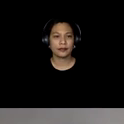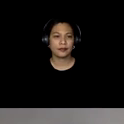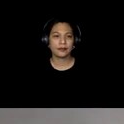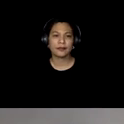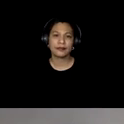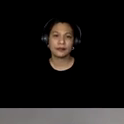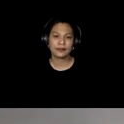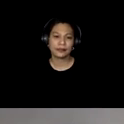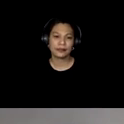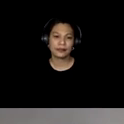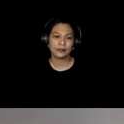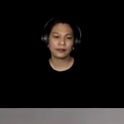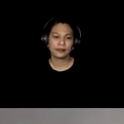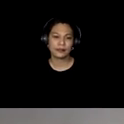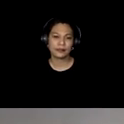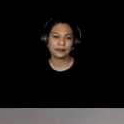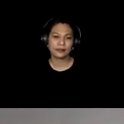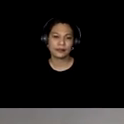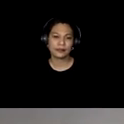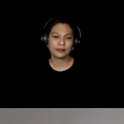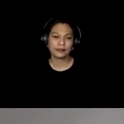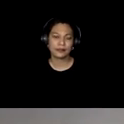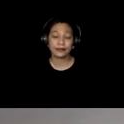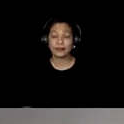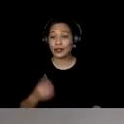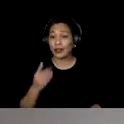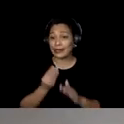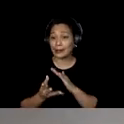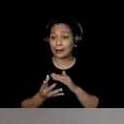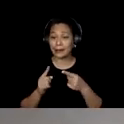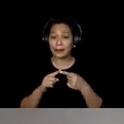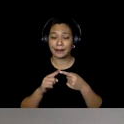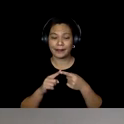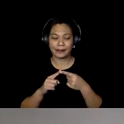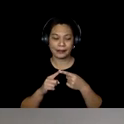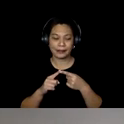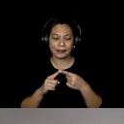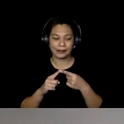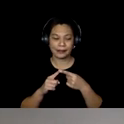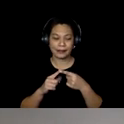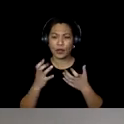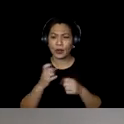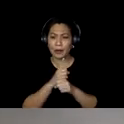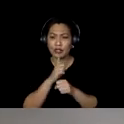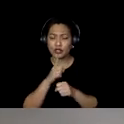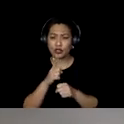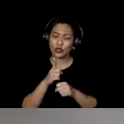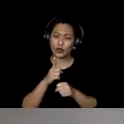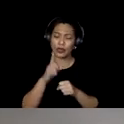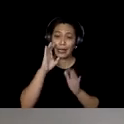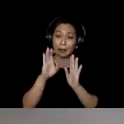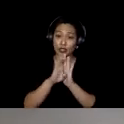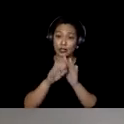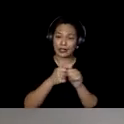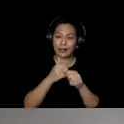Sorry. First tip, I mentioned this earlier, but you want to make sure that all of your images are properly compressed